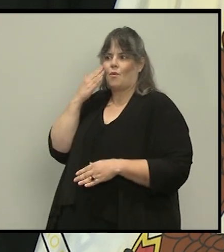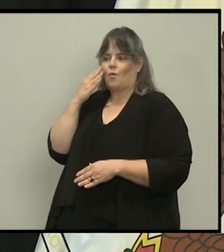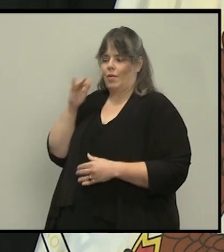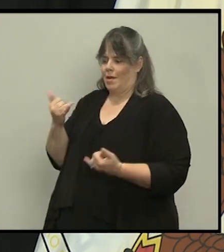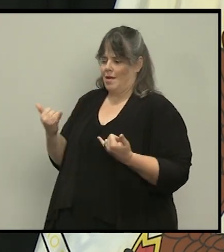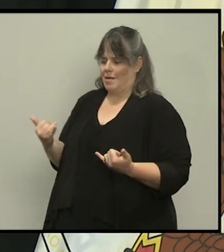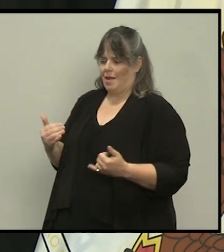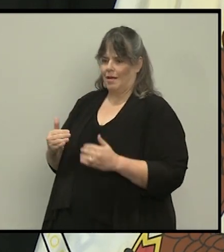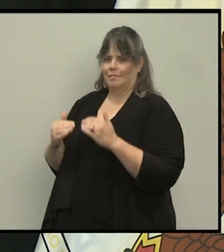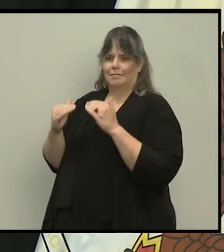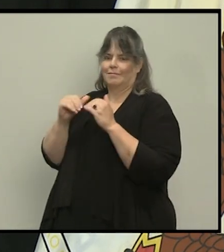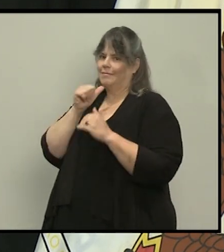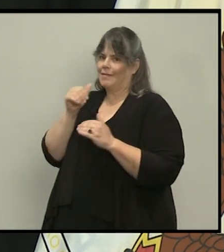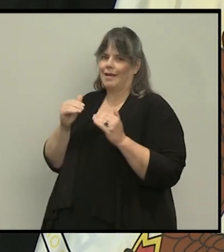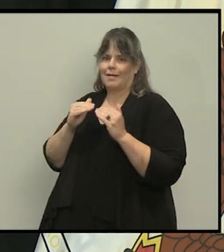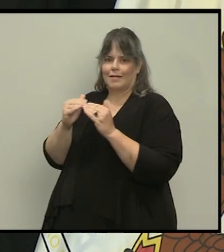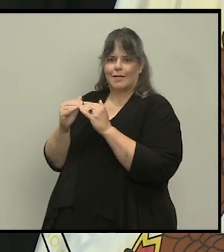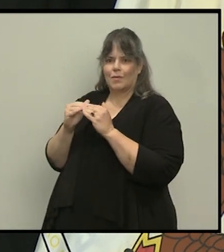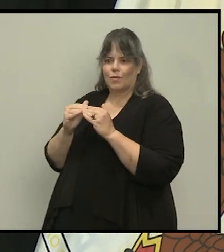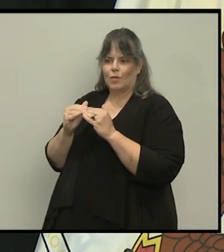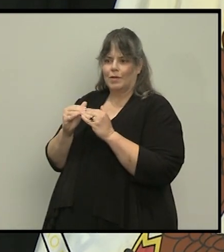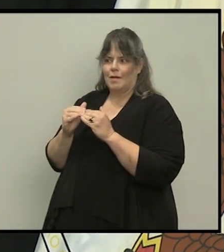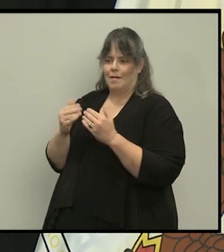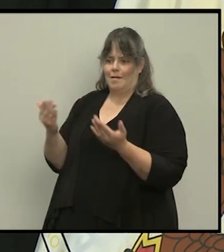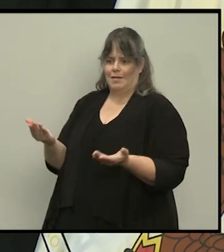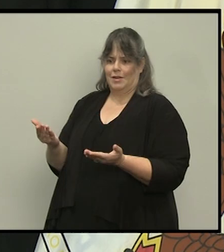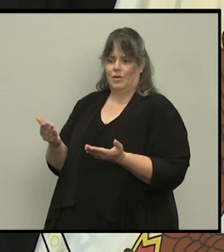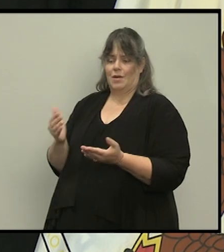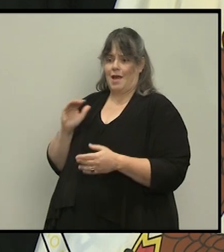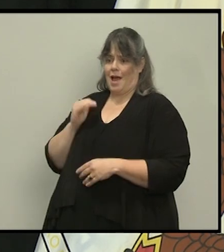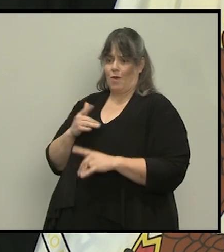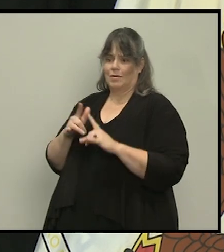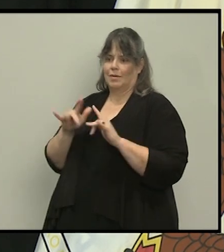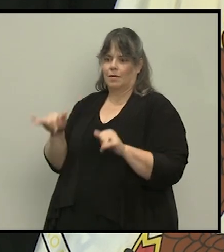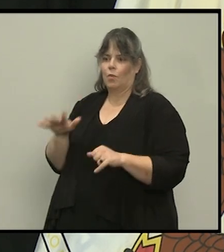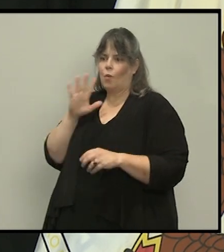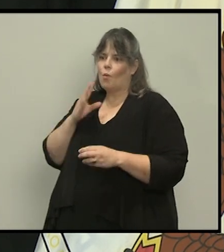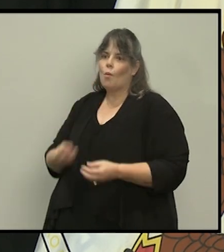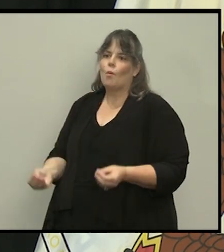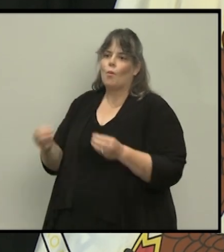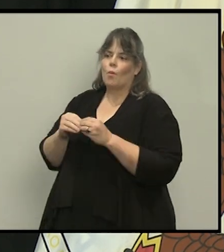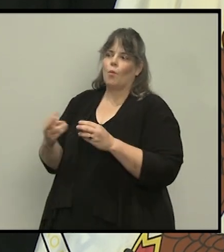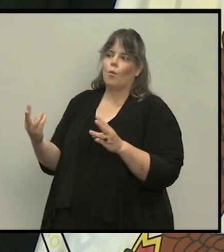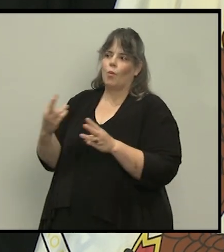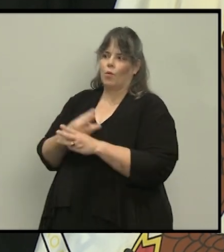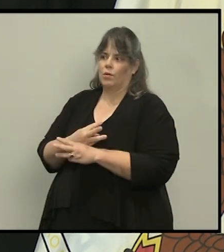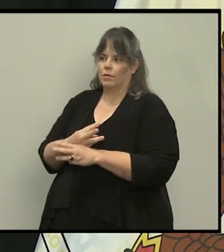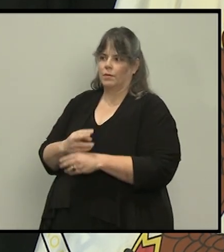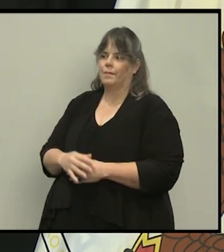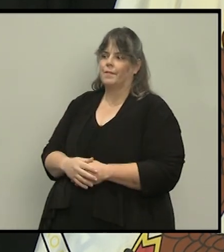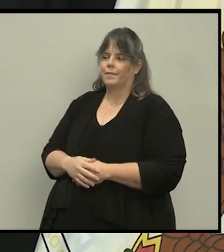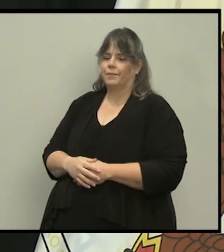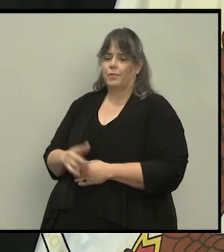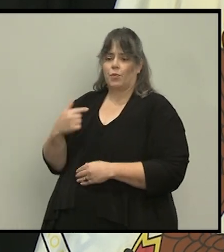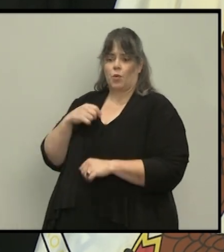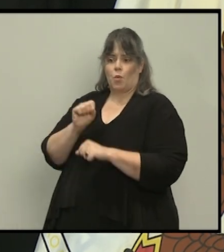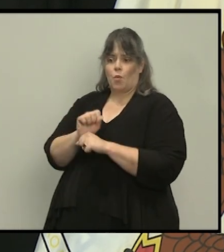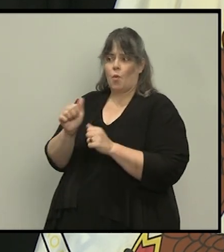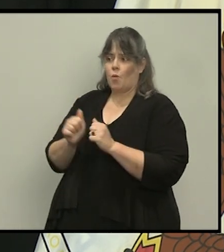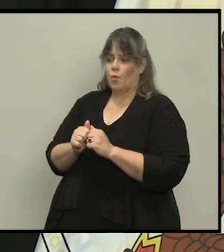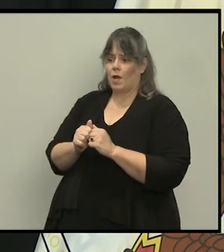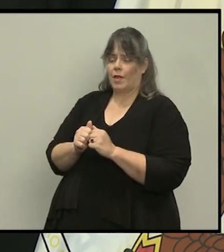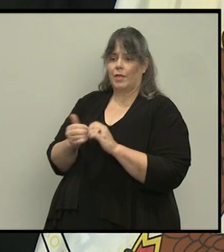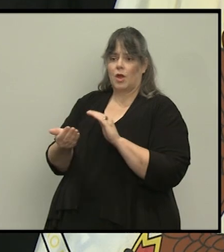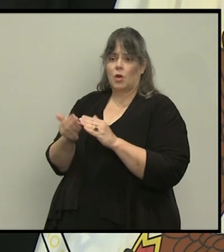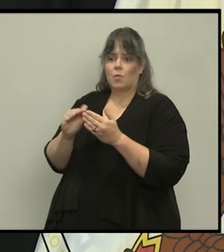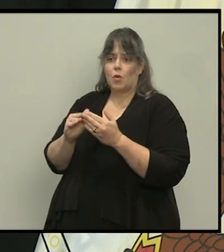inequities exist, that exist in our system would be amplified. We have been working with community leaders and